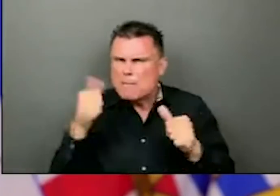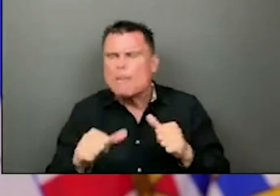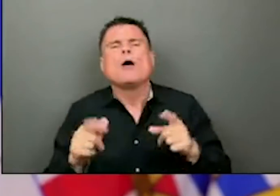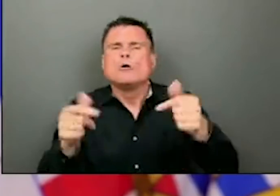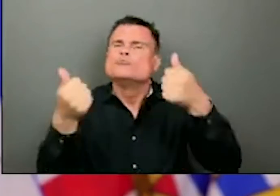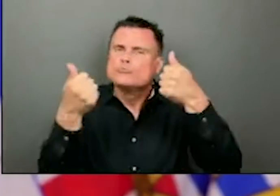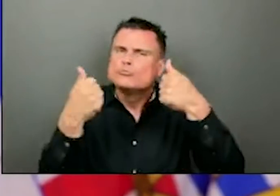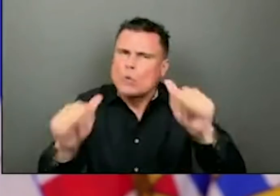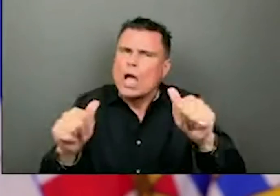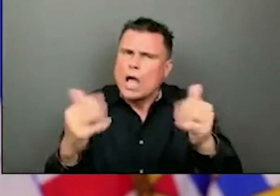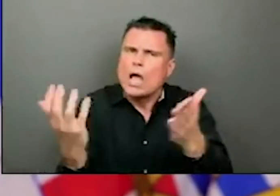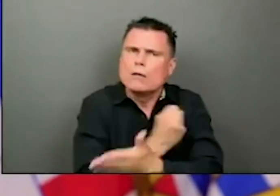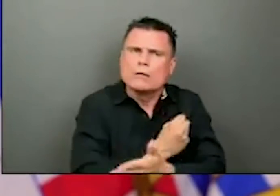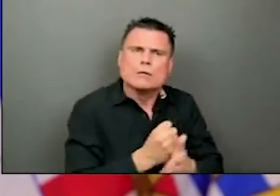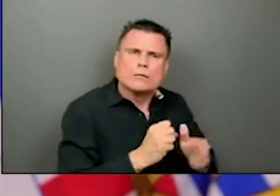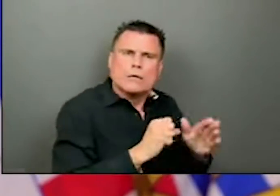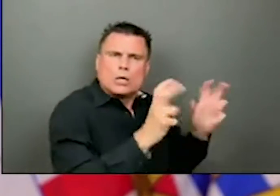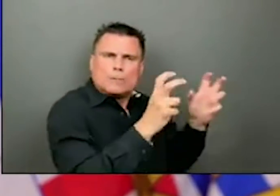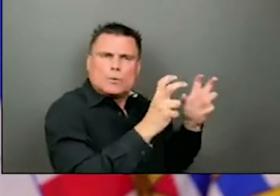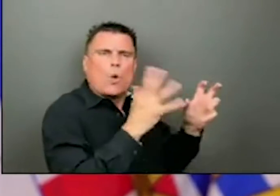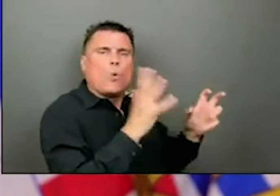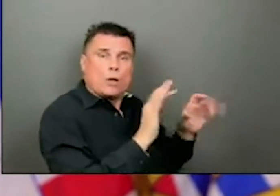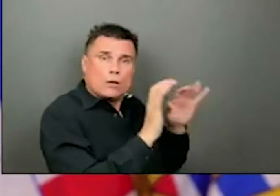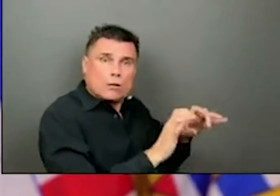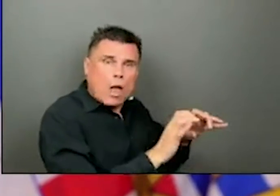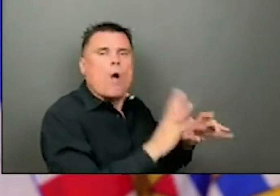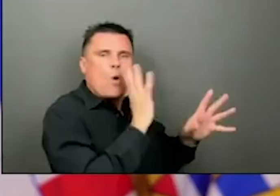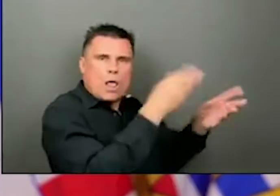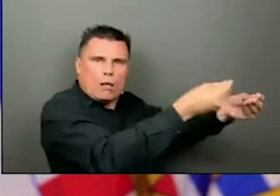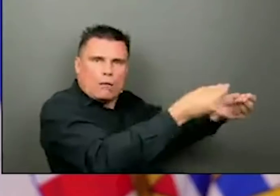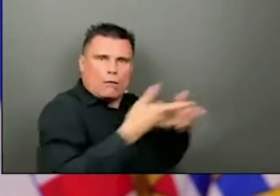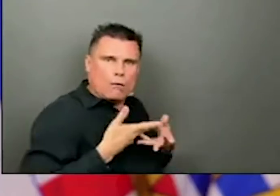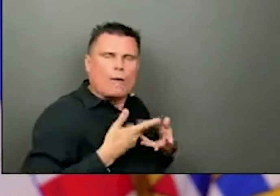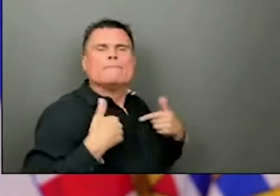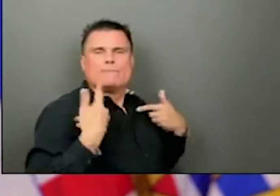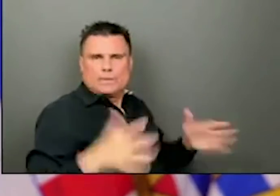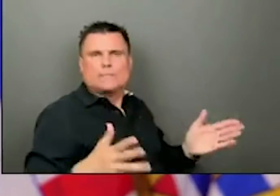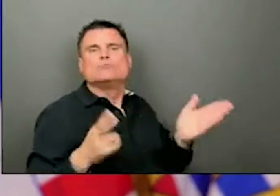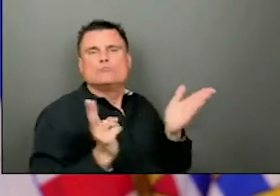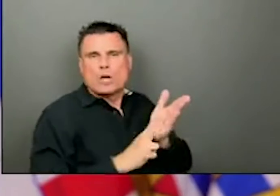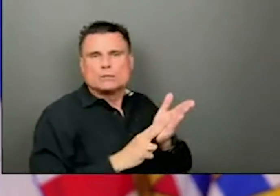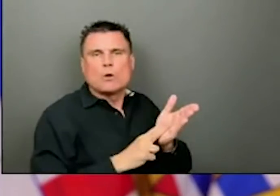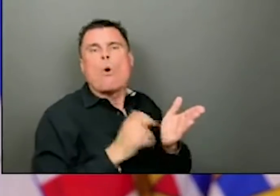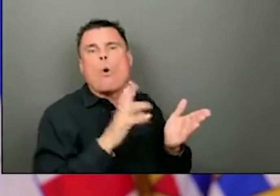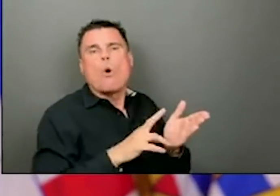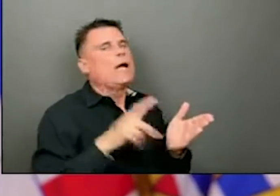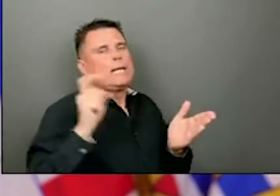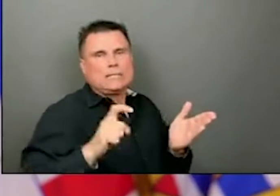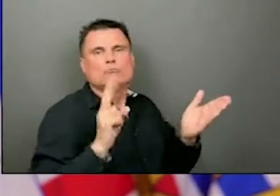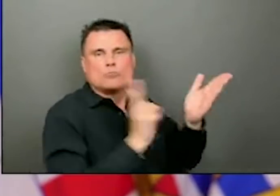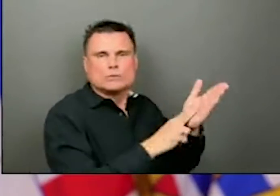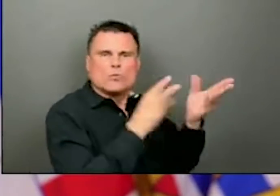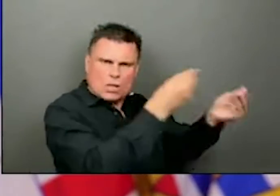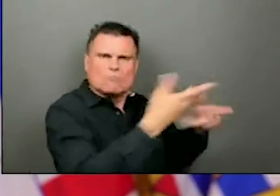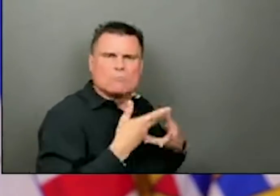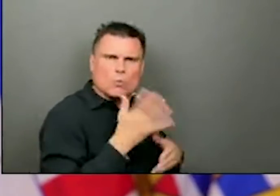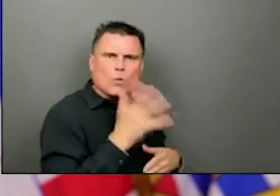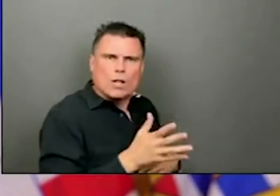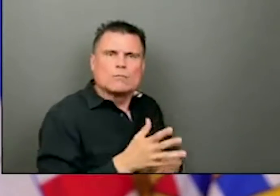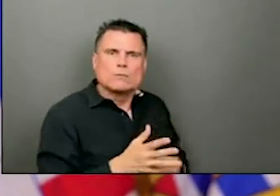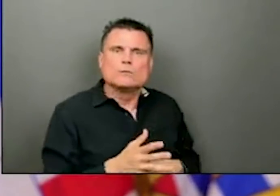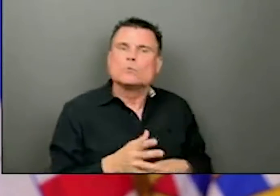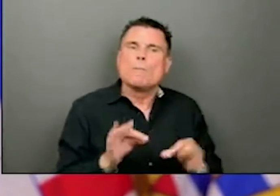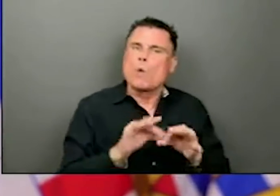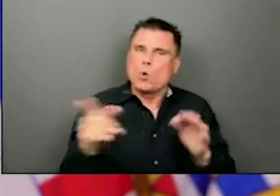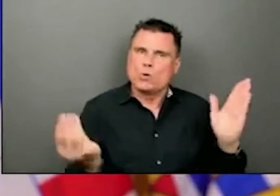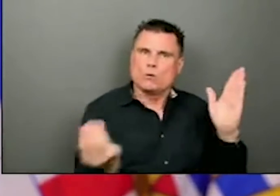our registration system as we were delivering vaccine in the early parts of this immunization campaign. So anybody who received